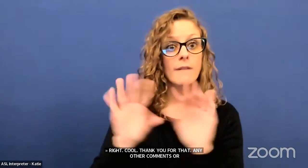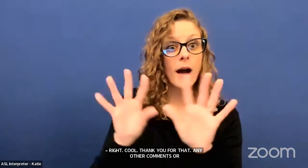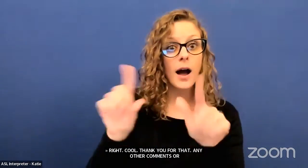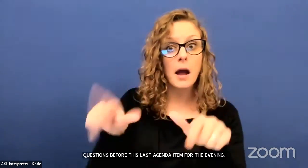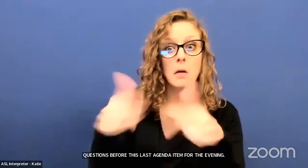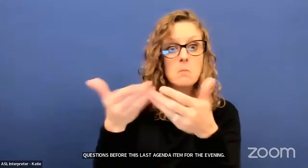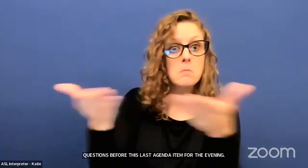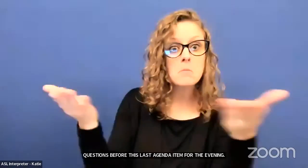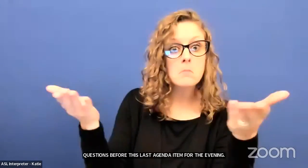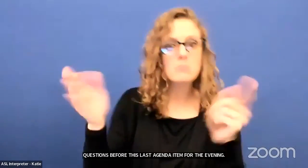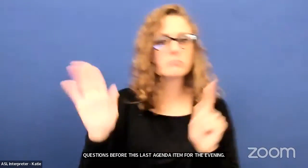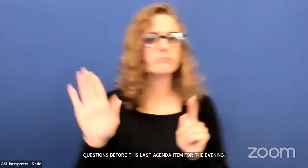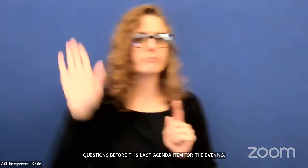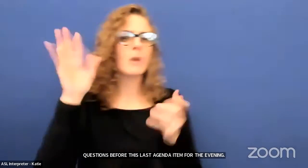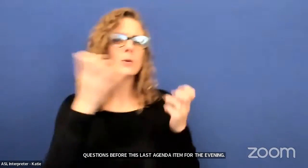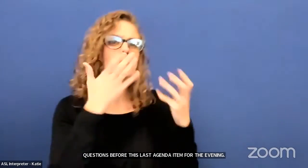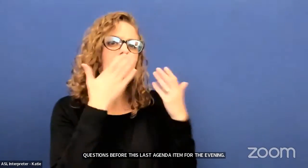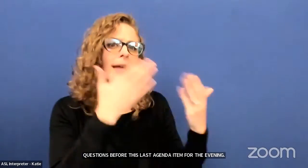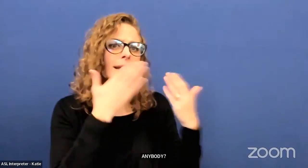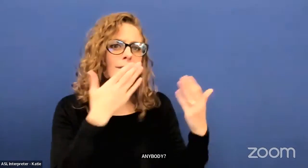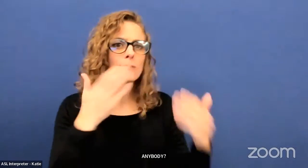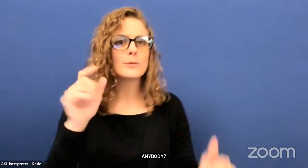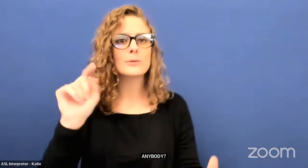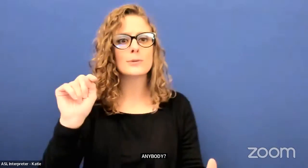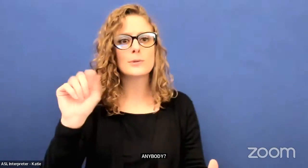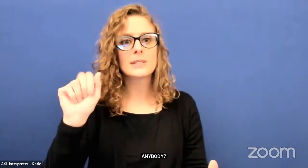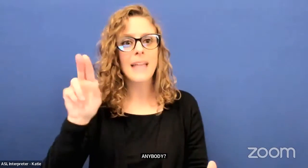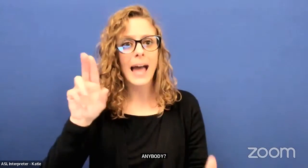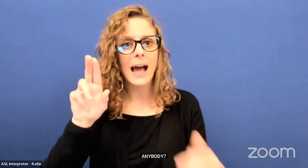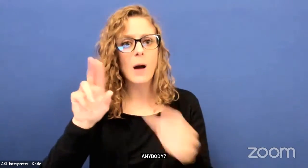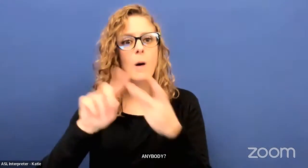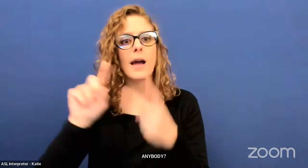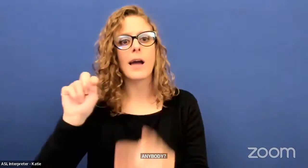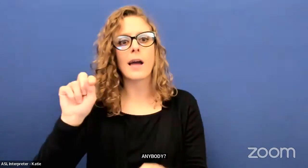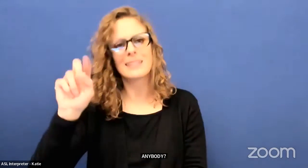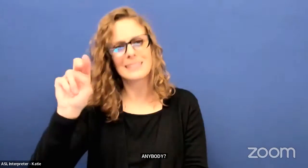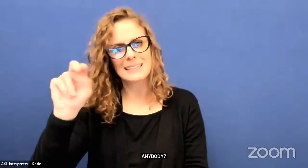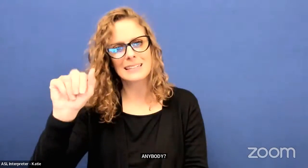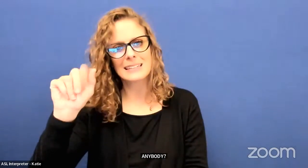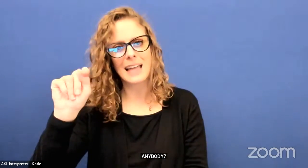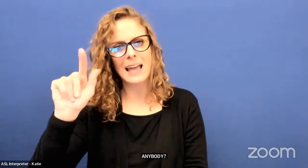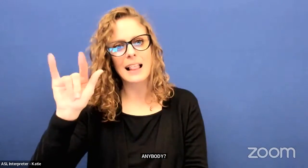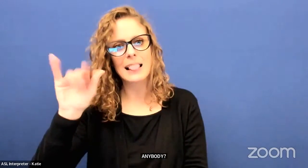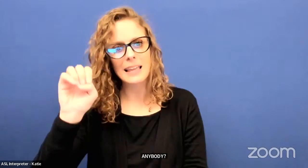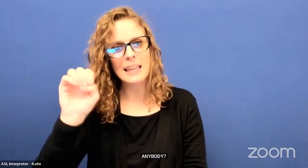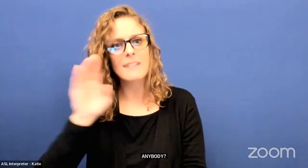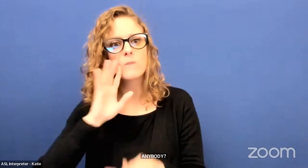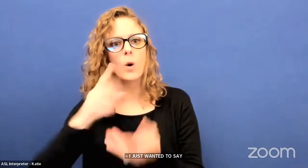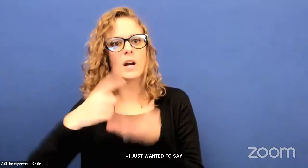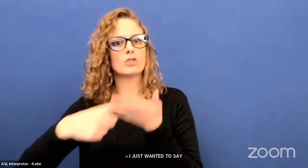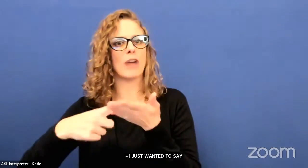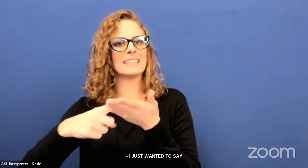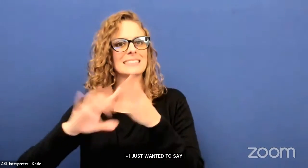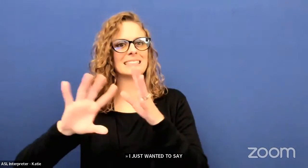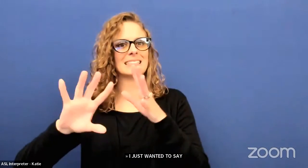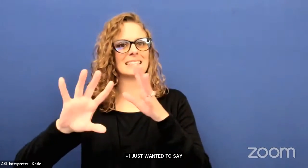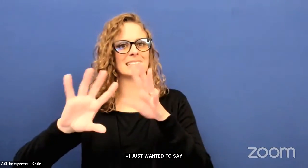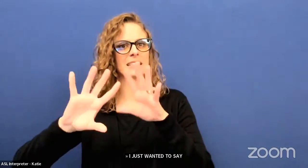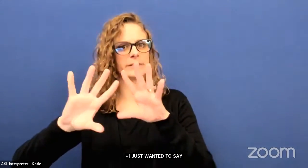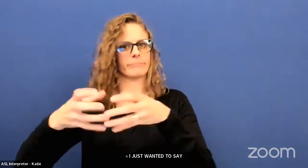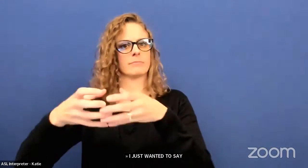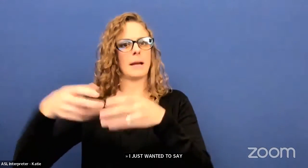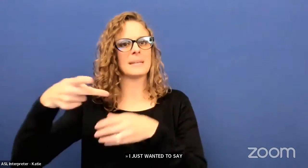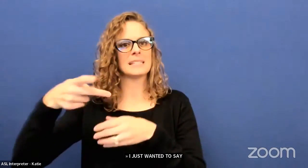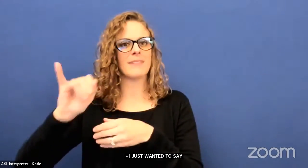I just wanted to say thank you to Tao and to Natalie for uplifting the Pacific Islander community. Thank you.